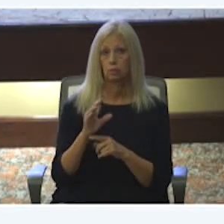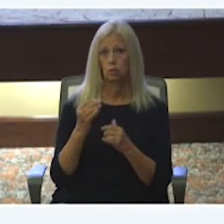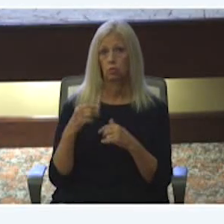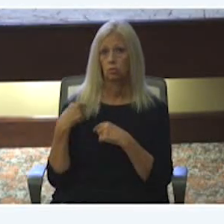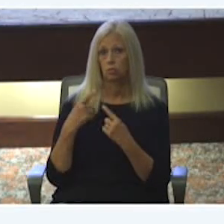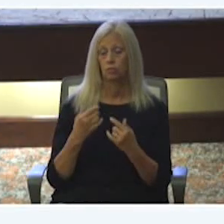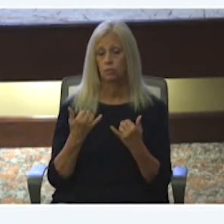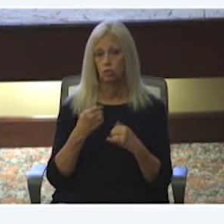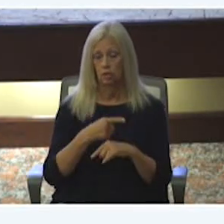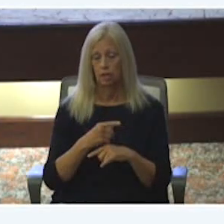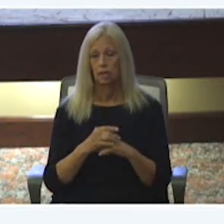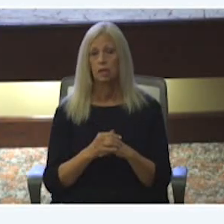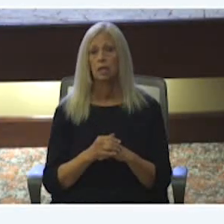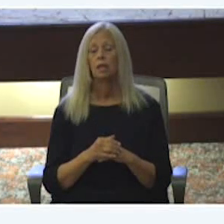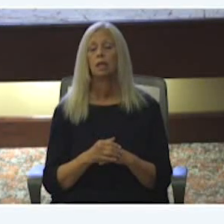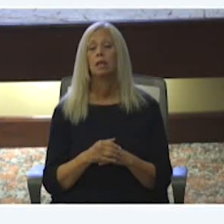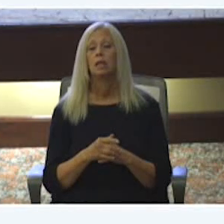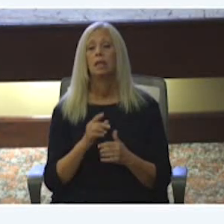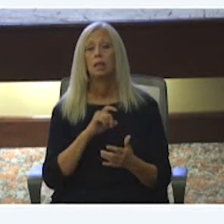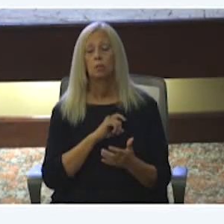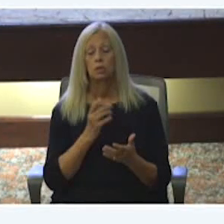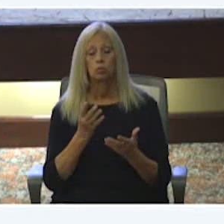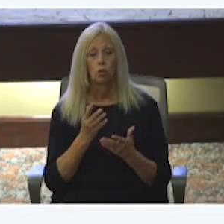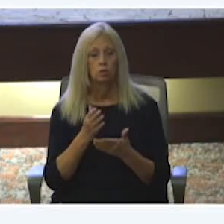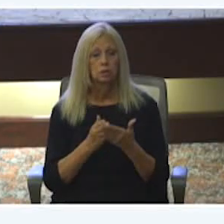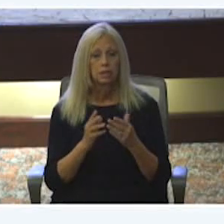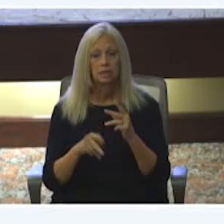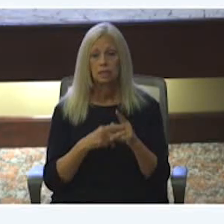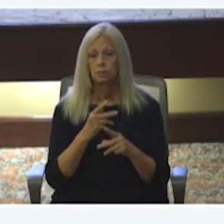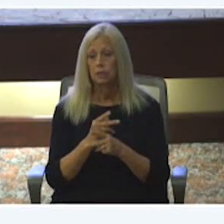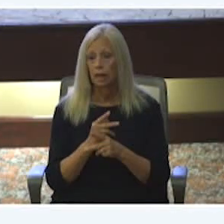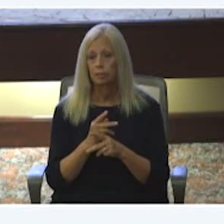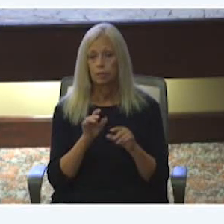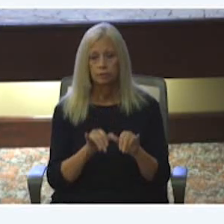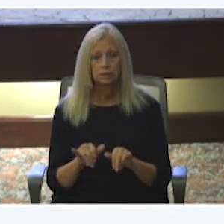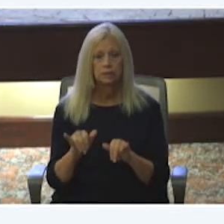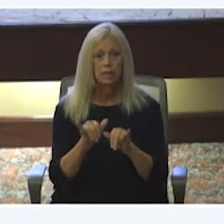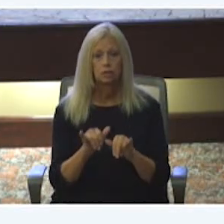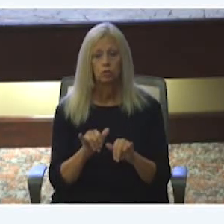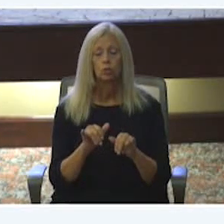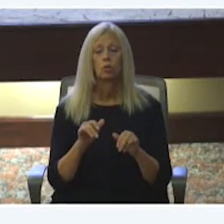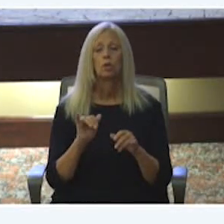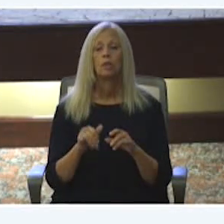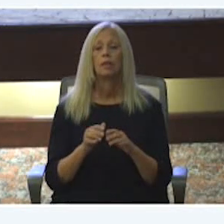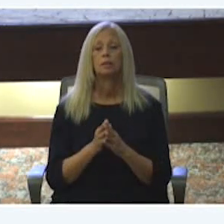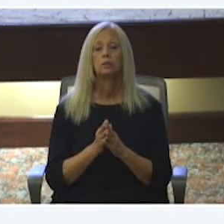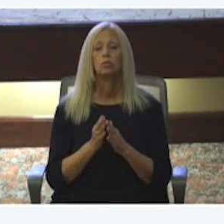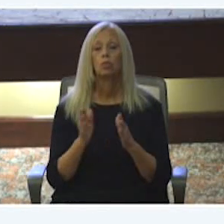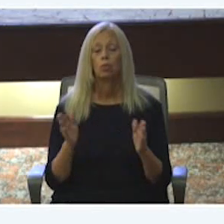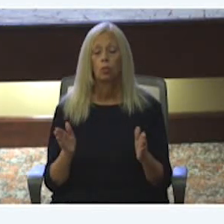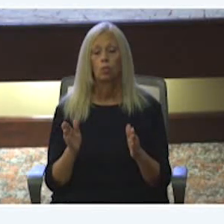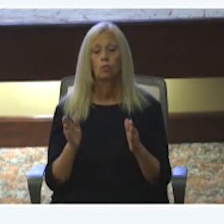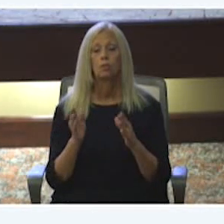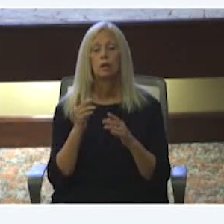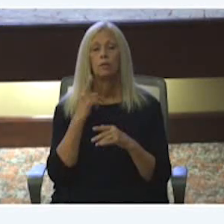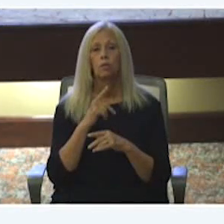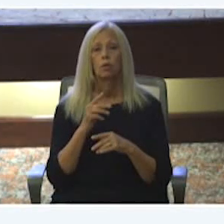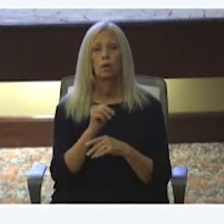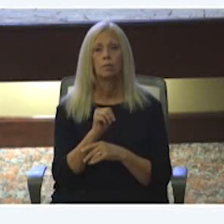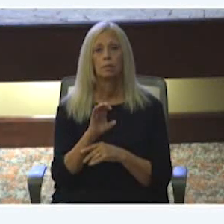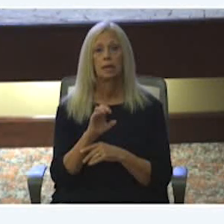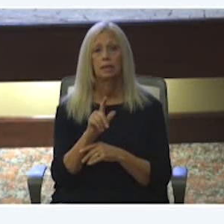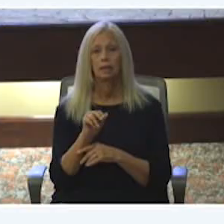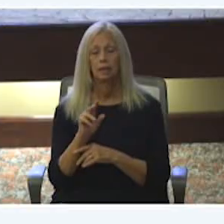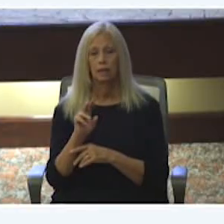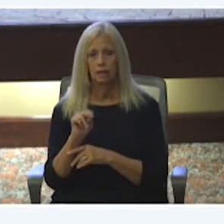supported these efforts in setting some types of standards. So the Waco Animal Coalition is an open collaboration of McLennan County animal